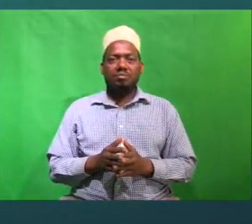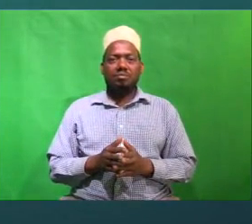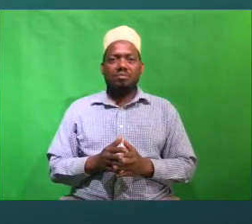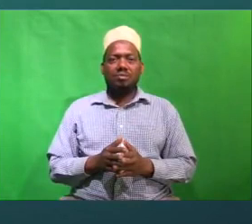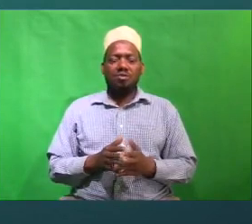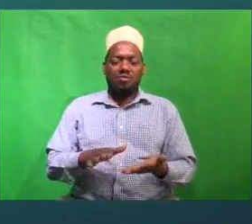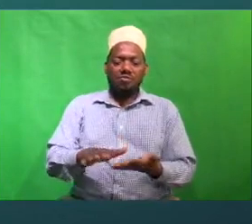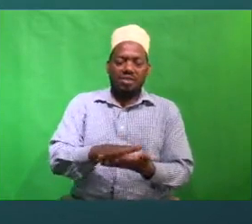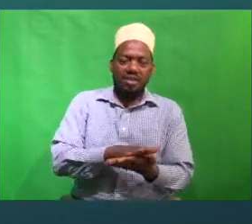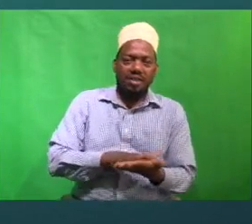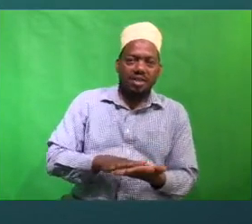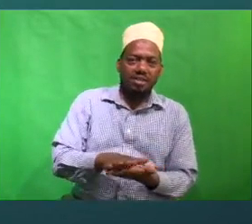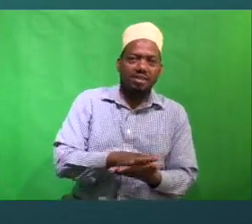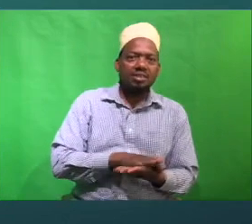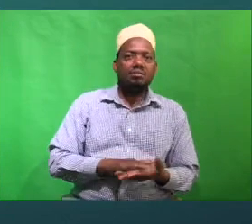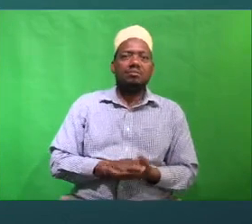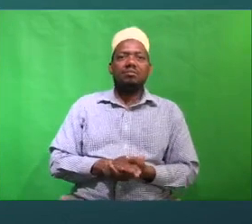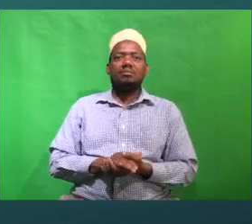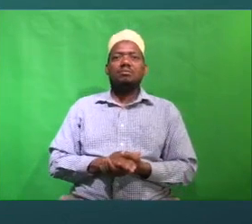of the land.